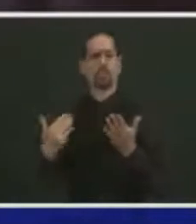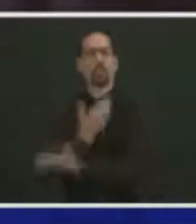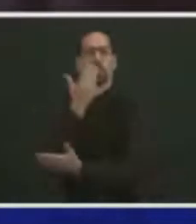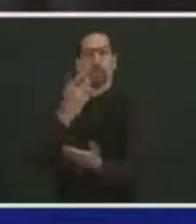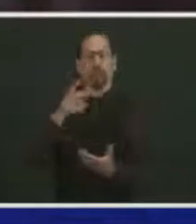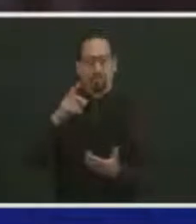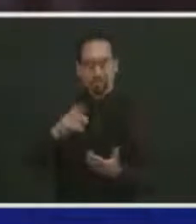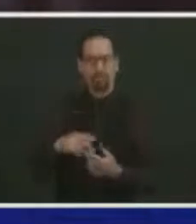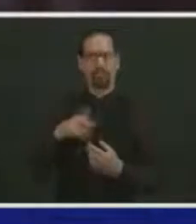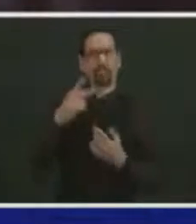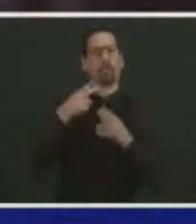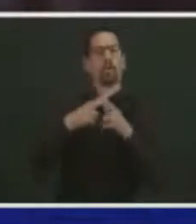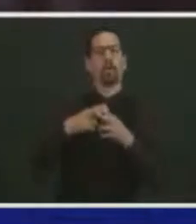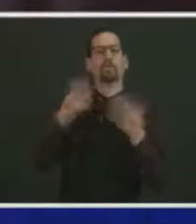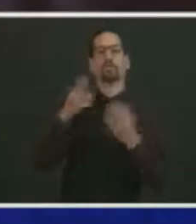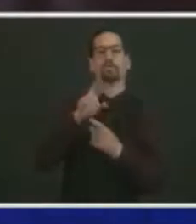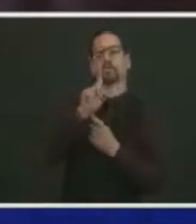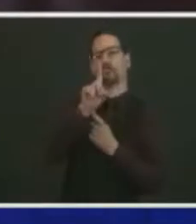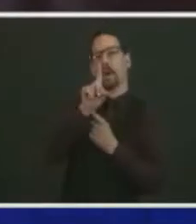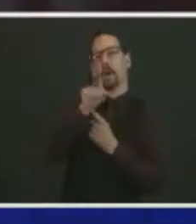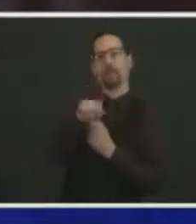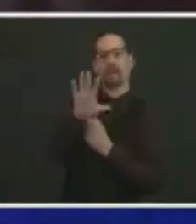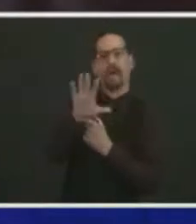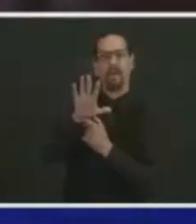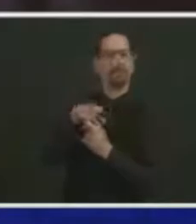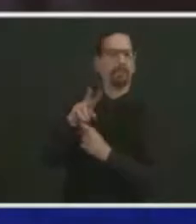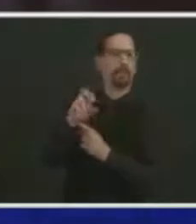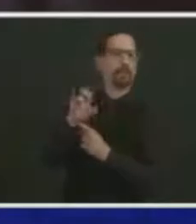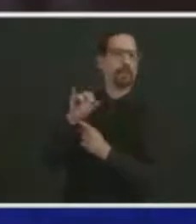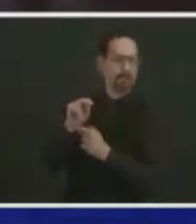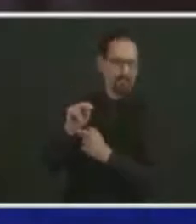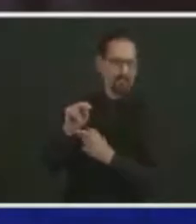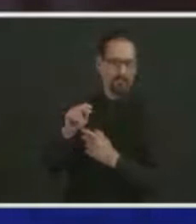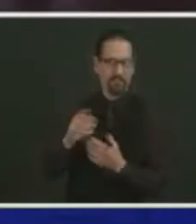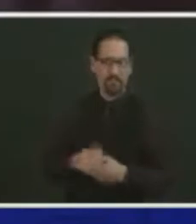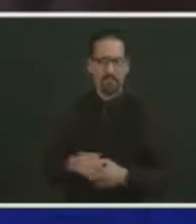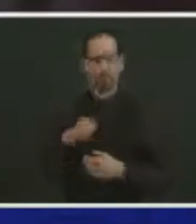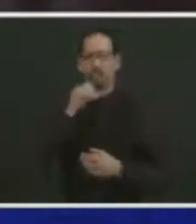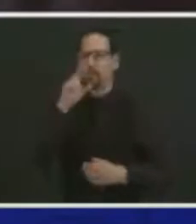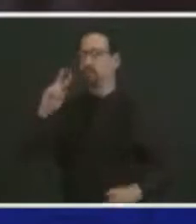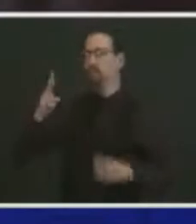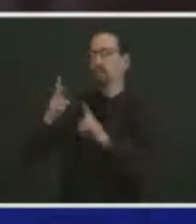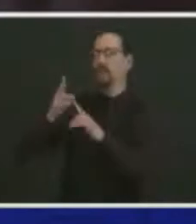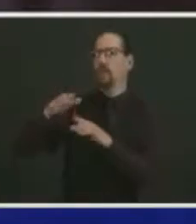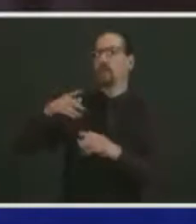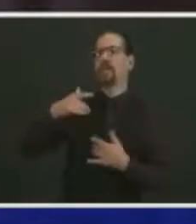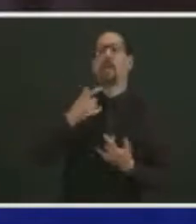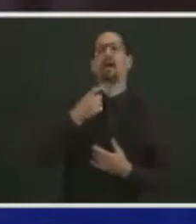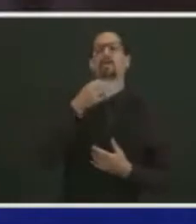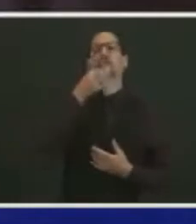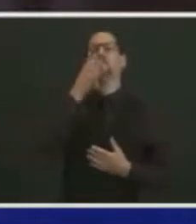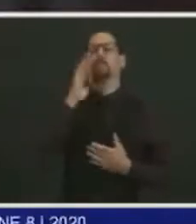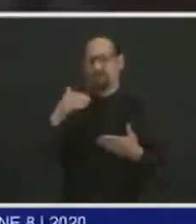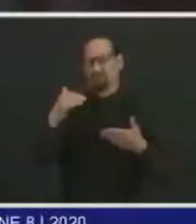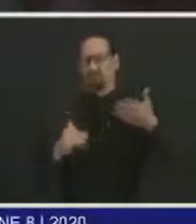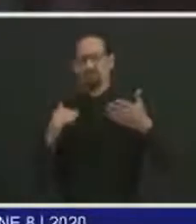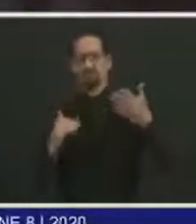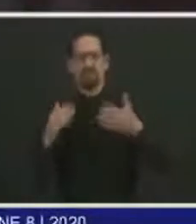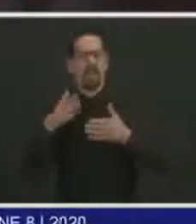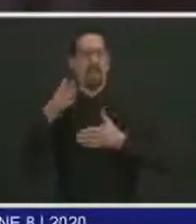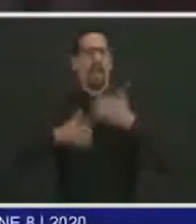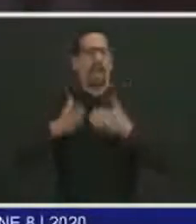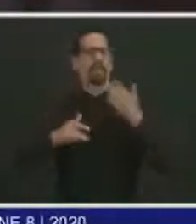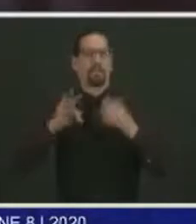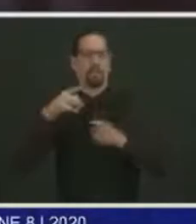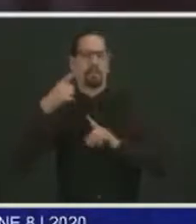version 1.5. It's not quite the version 2, which will roll out in a few weeks, which will be the final version.